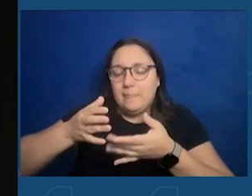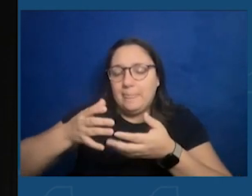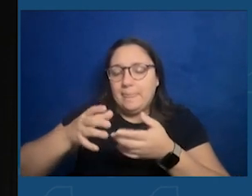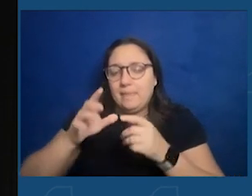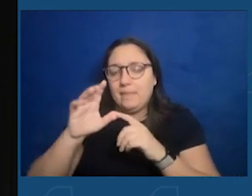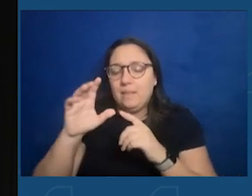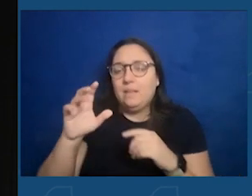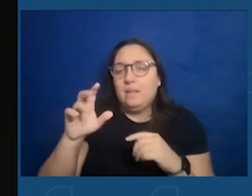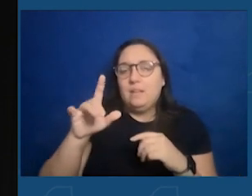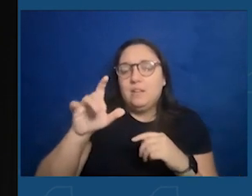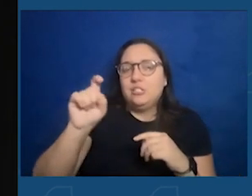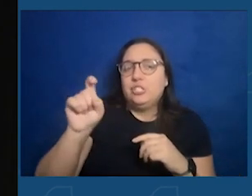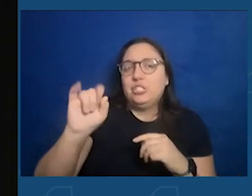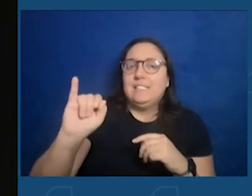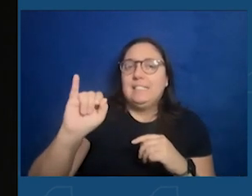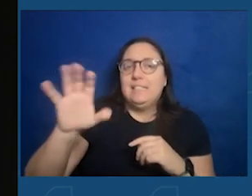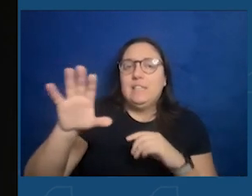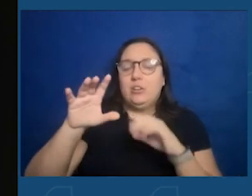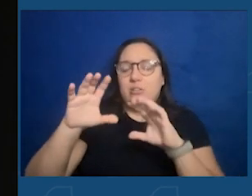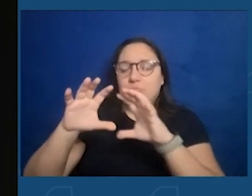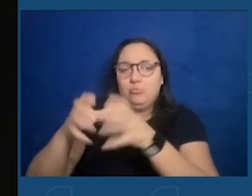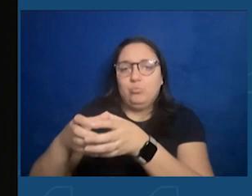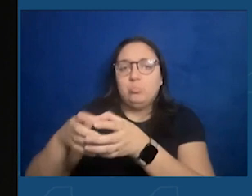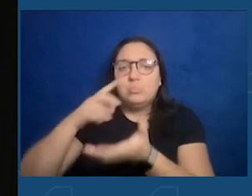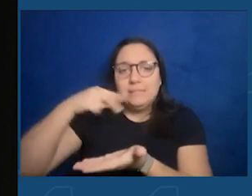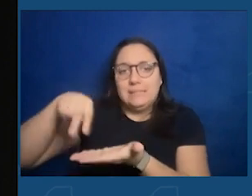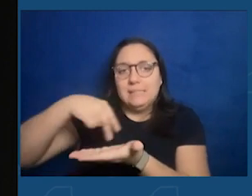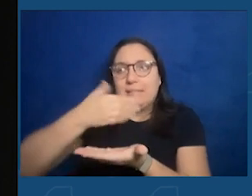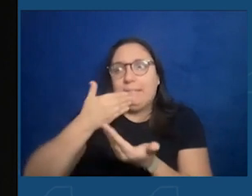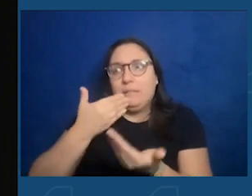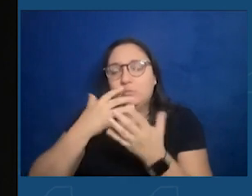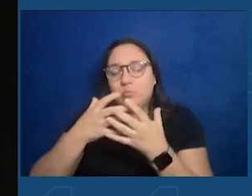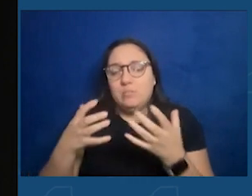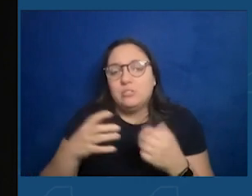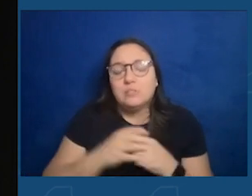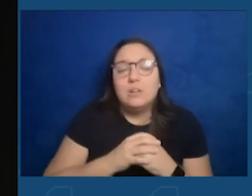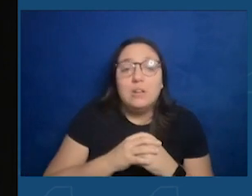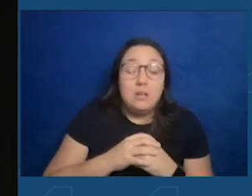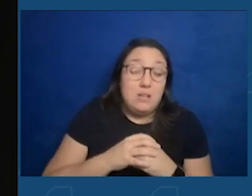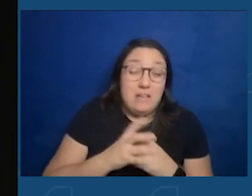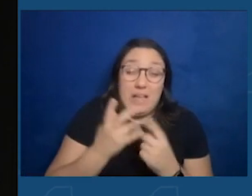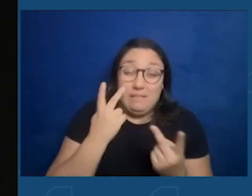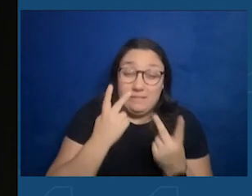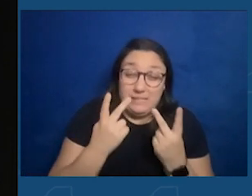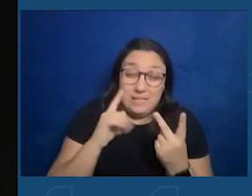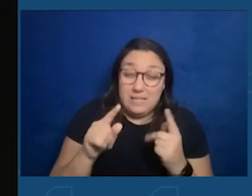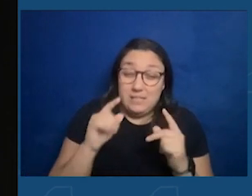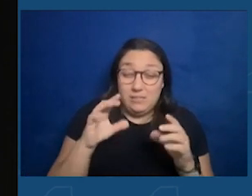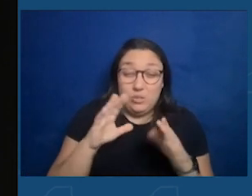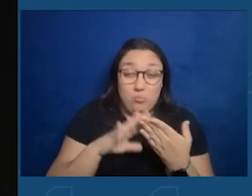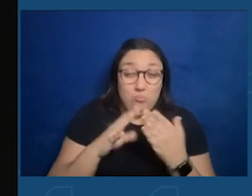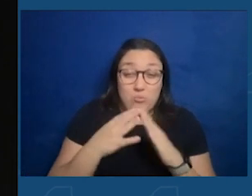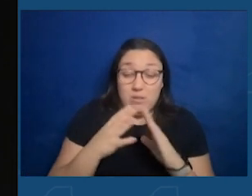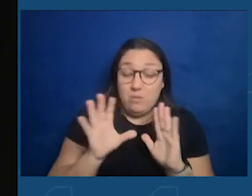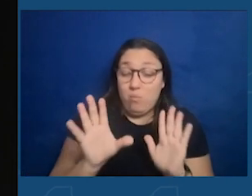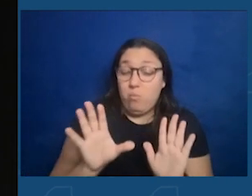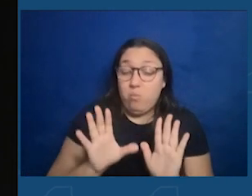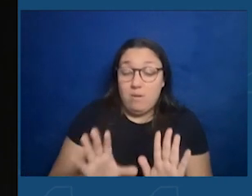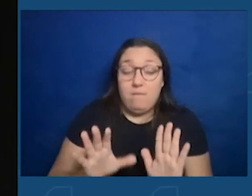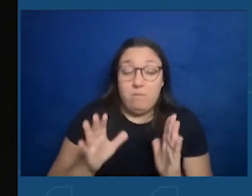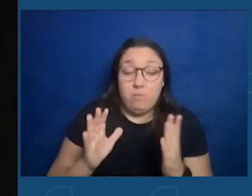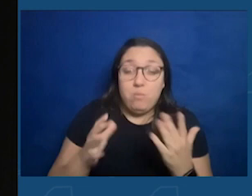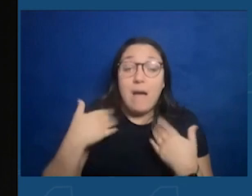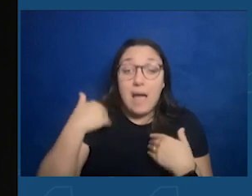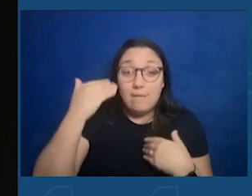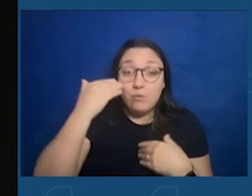and the stories here. But I also know about this community, you have extraordinary leaders. And I have known Grace Monk